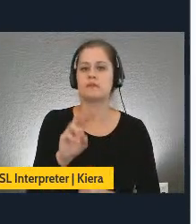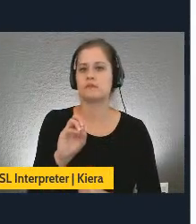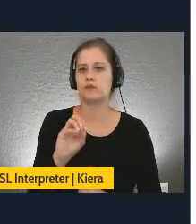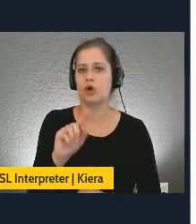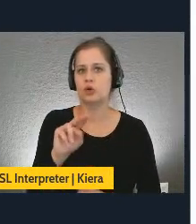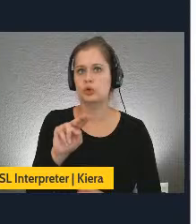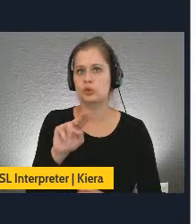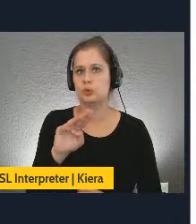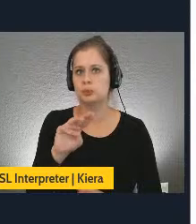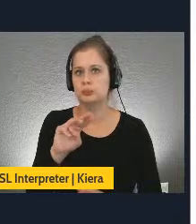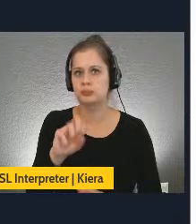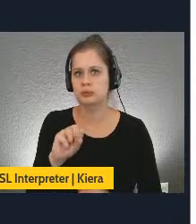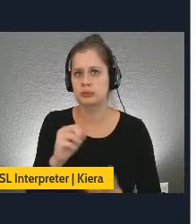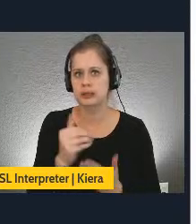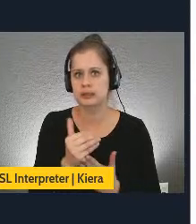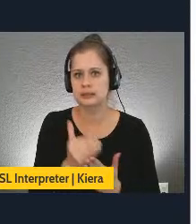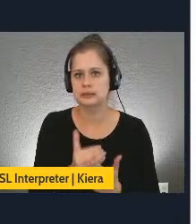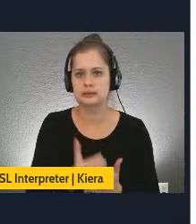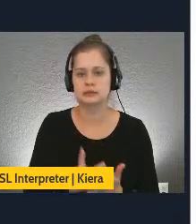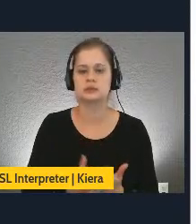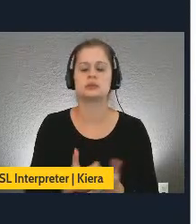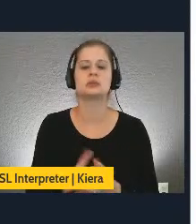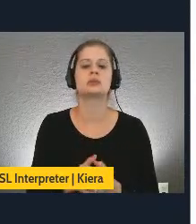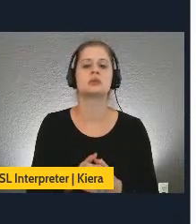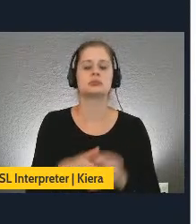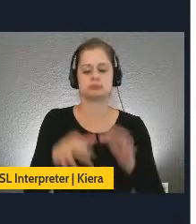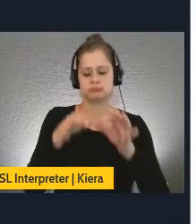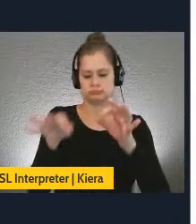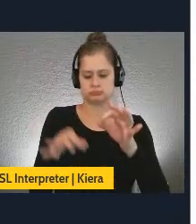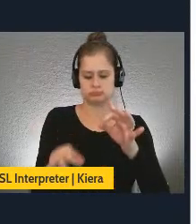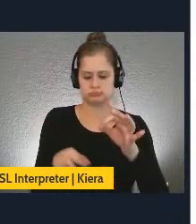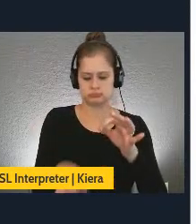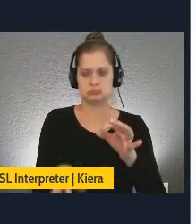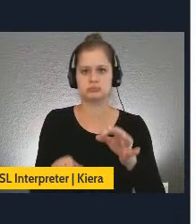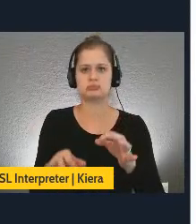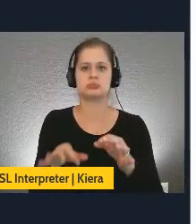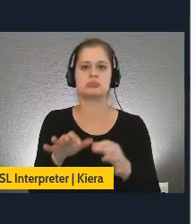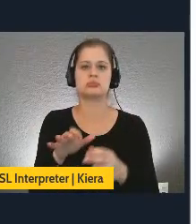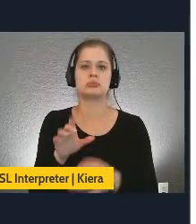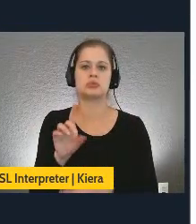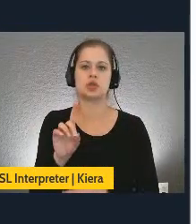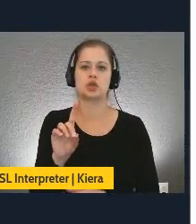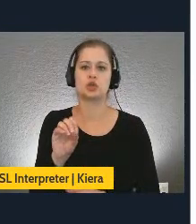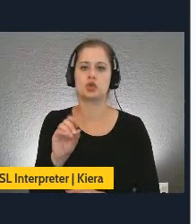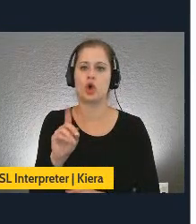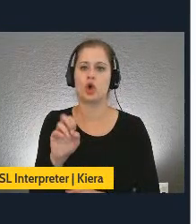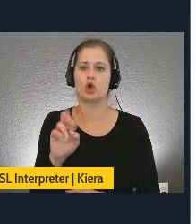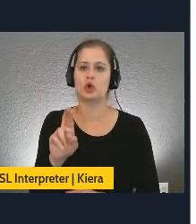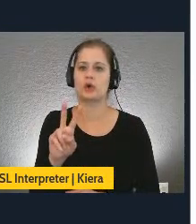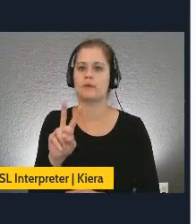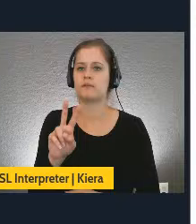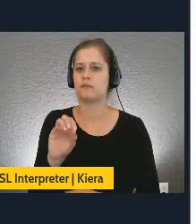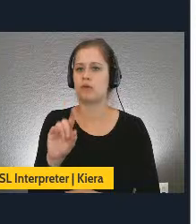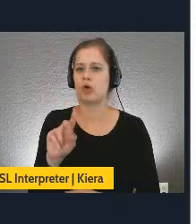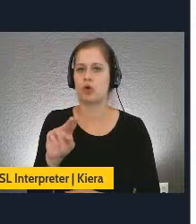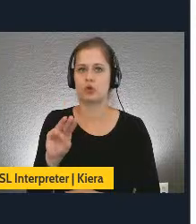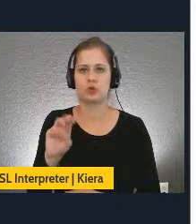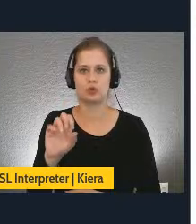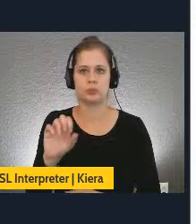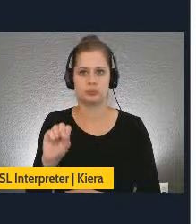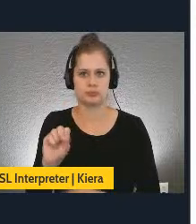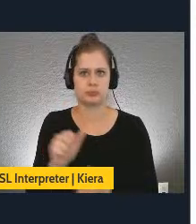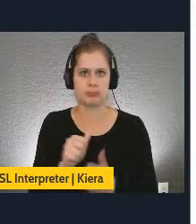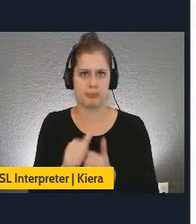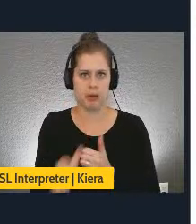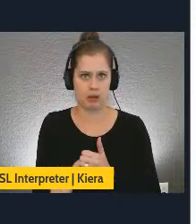string by iterating through the Docker volumes passed. And if you, for whatever reason, needed to adjust that,